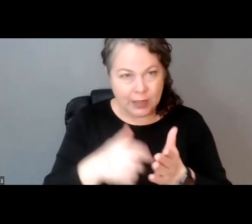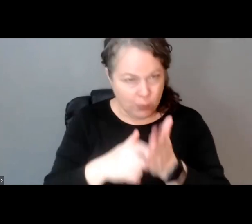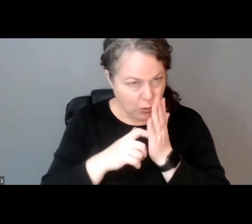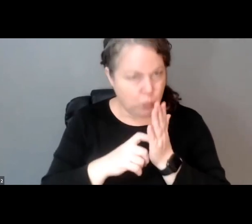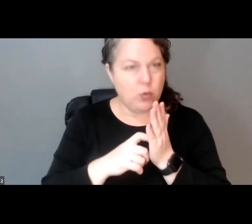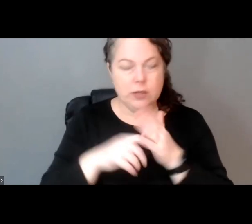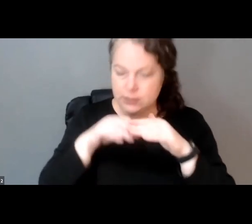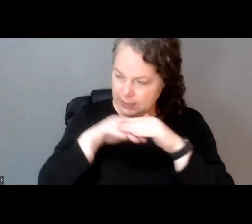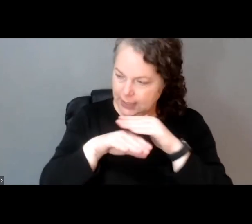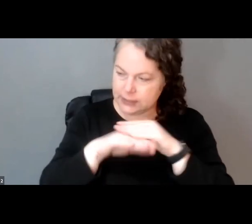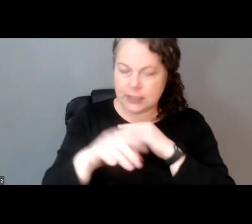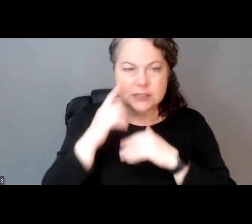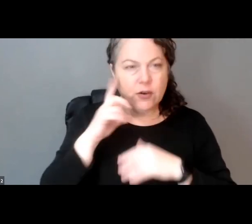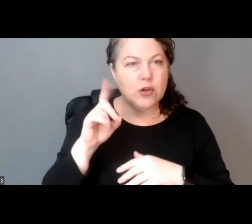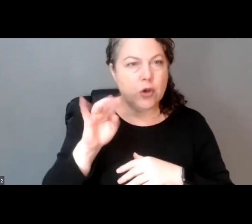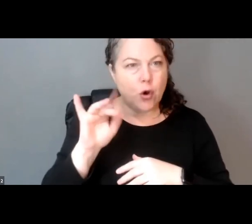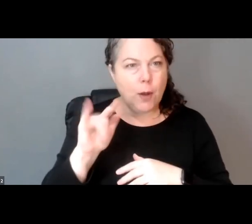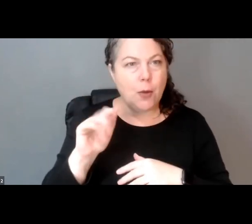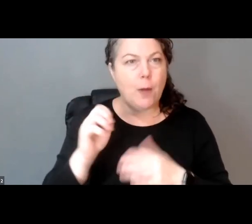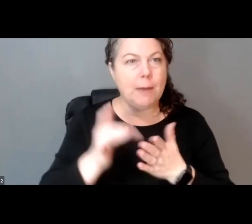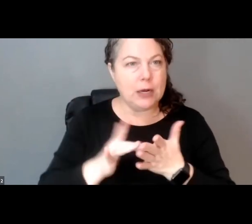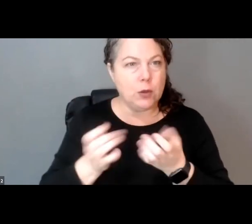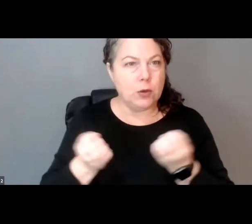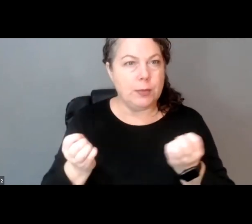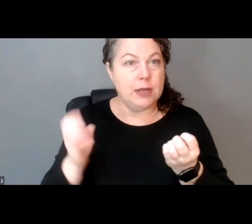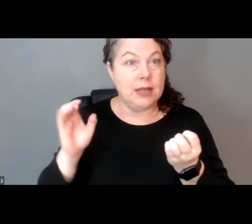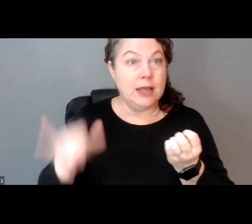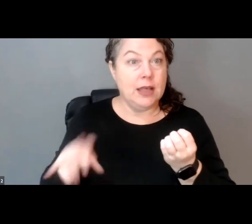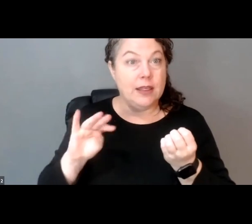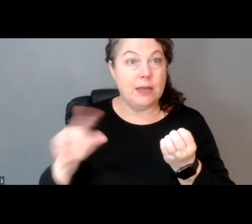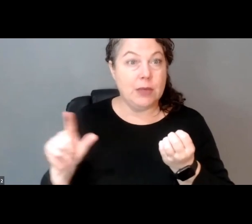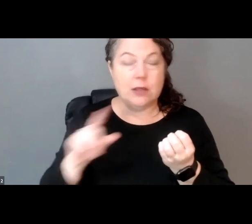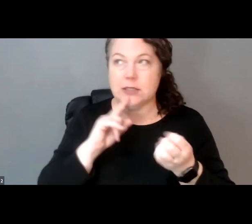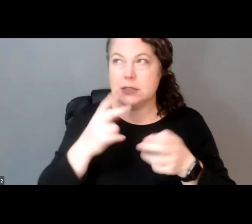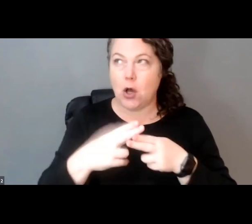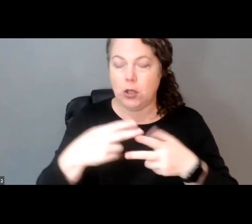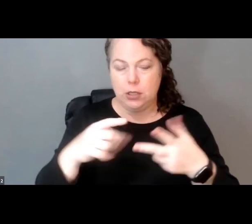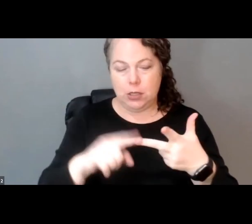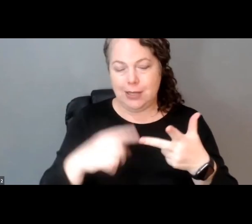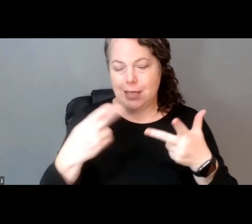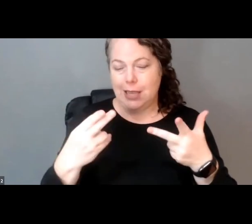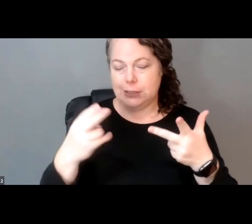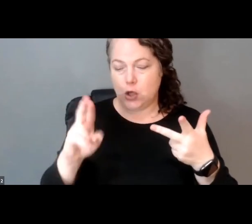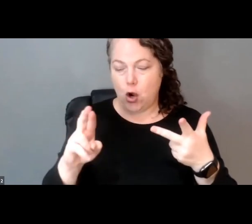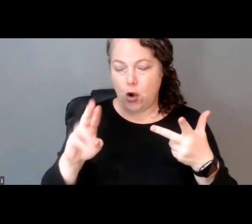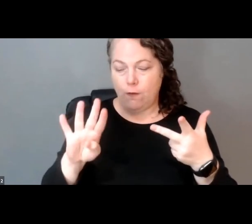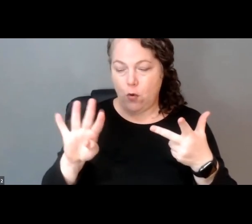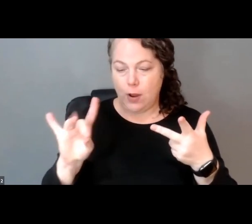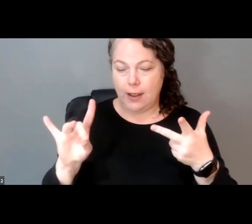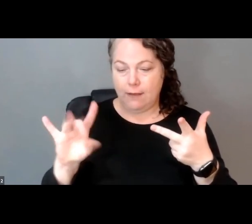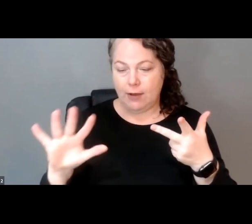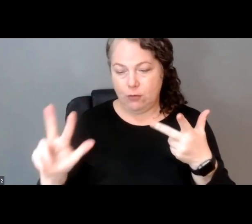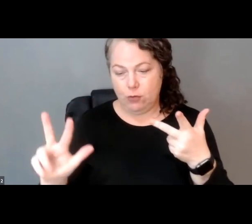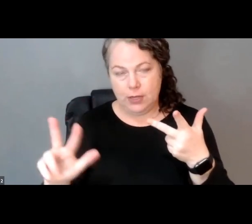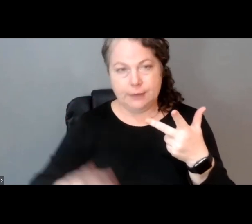equipment. and that bill is H.R. 4853.